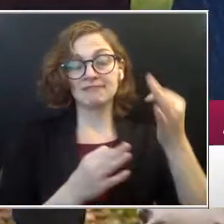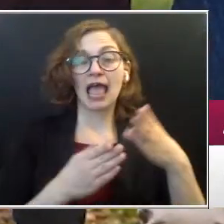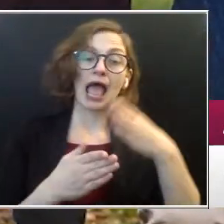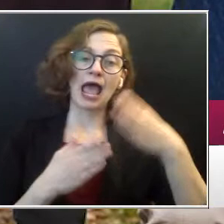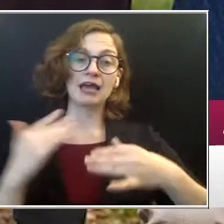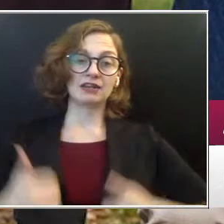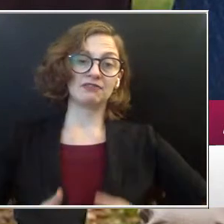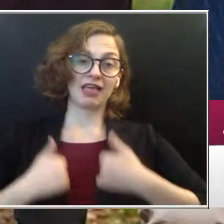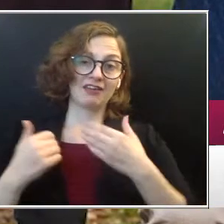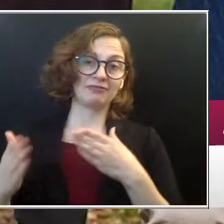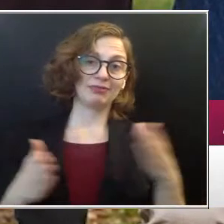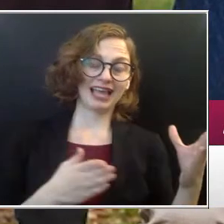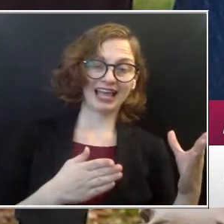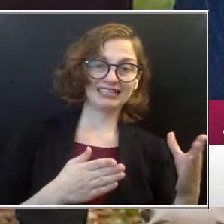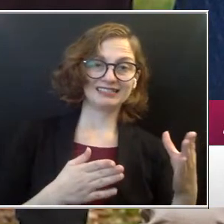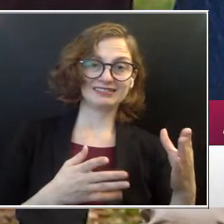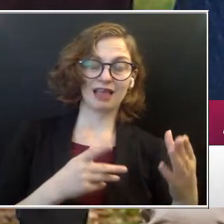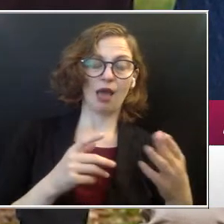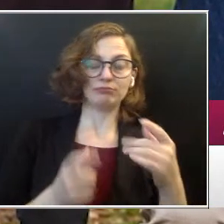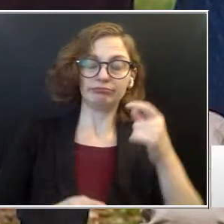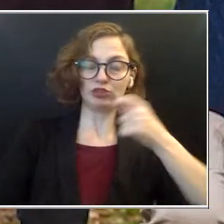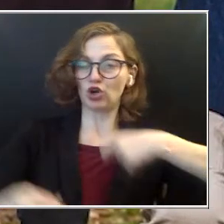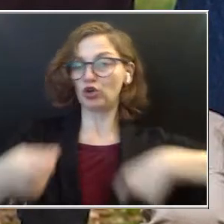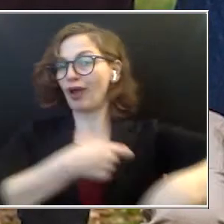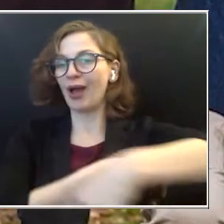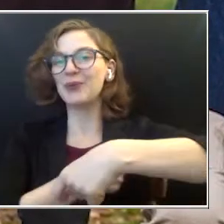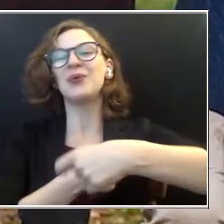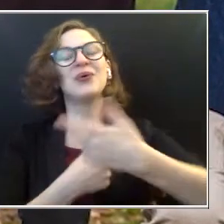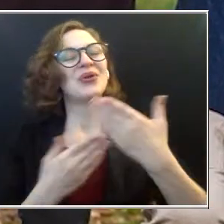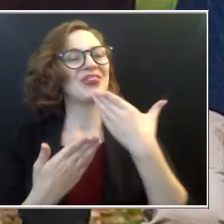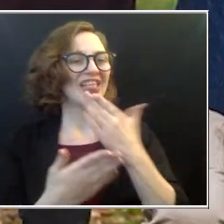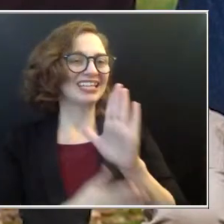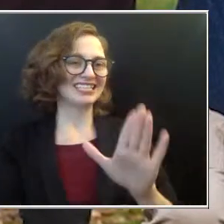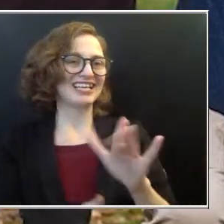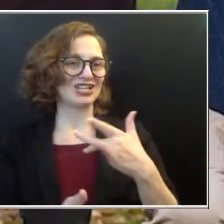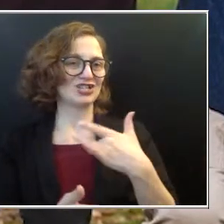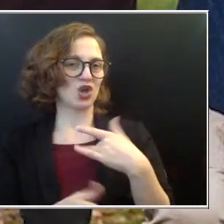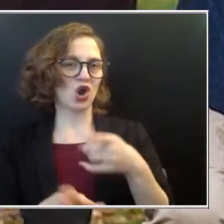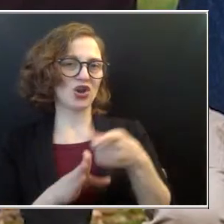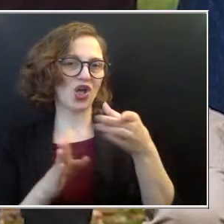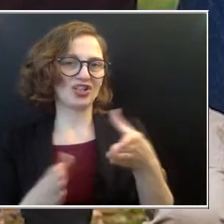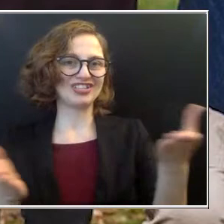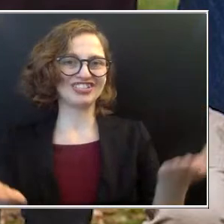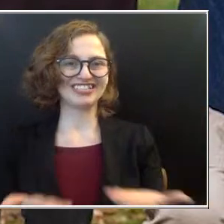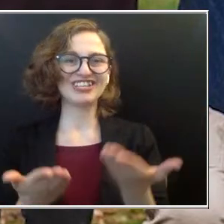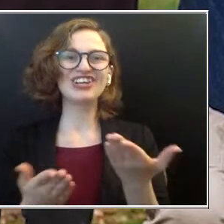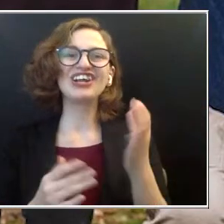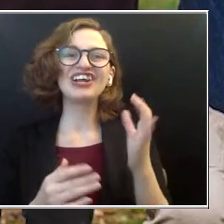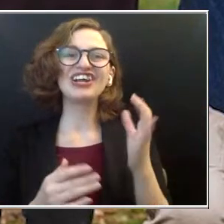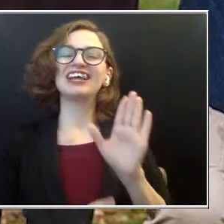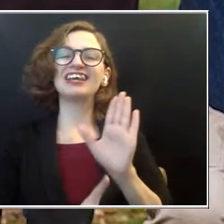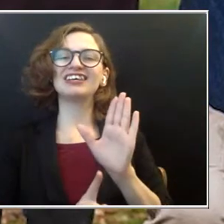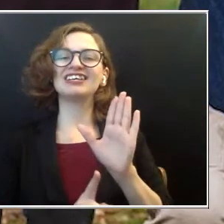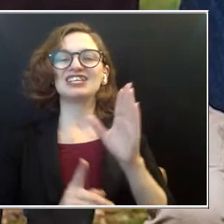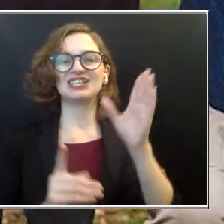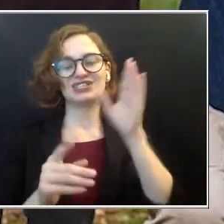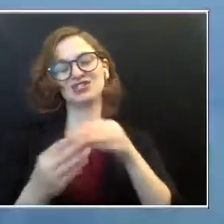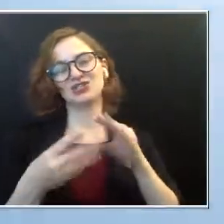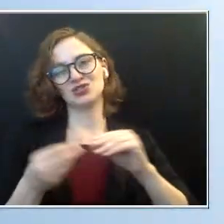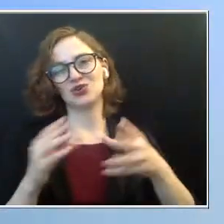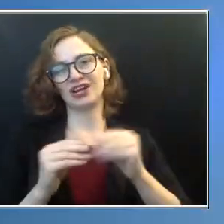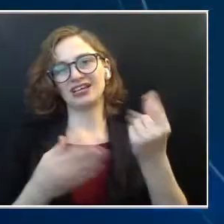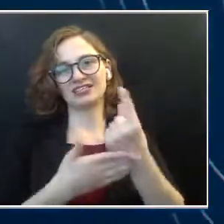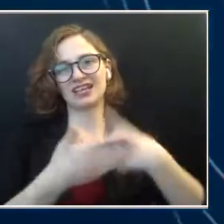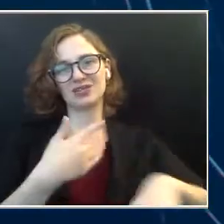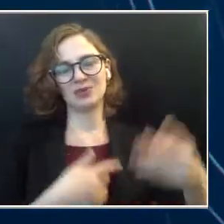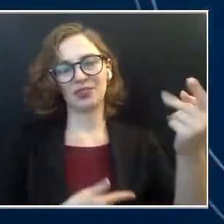his cardiologist right here at the health system. The incredible story is next Thursday at 8 a.m. We'll see you then. Coming